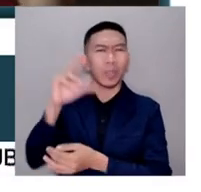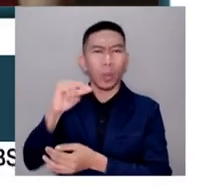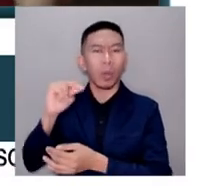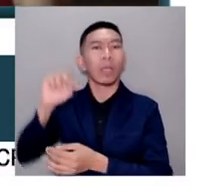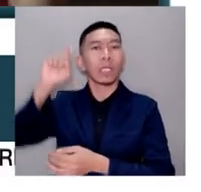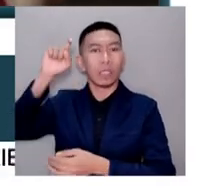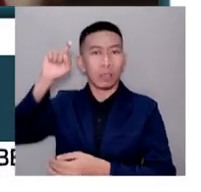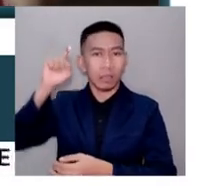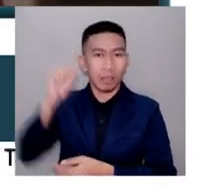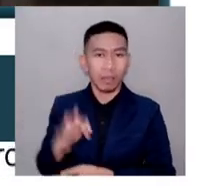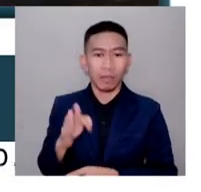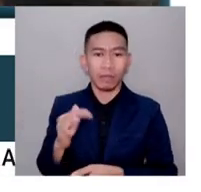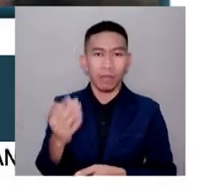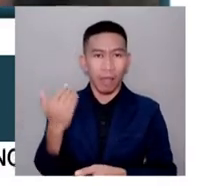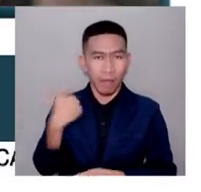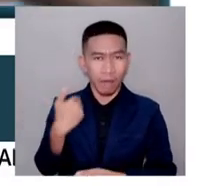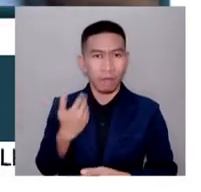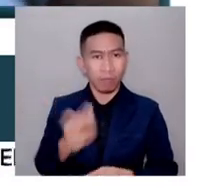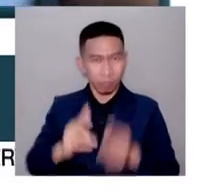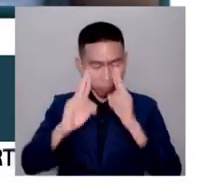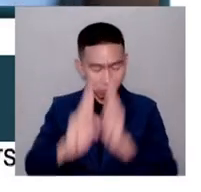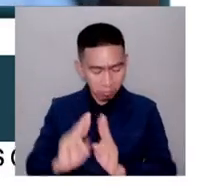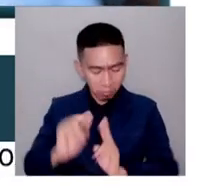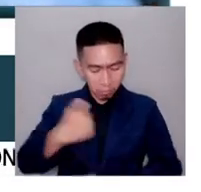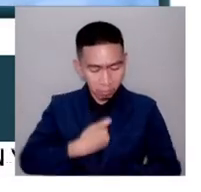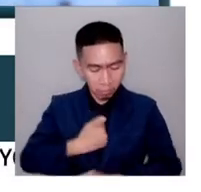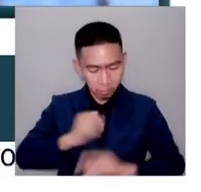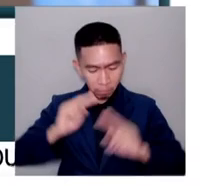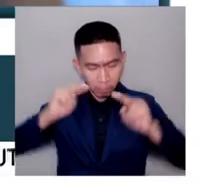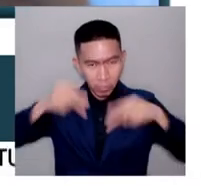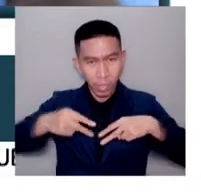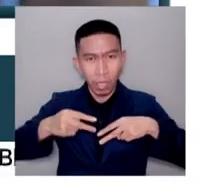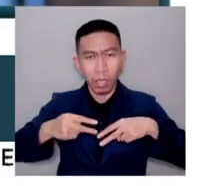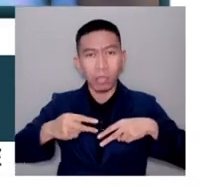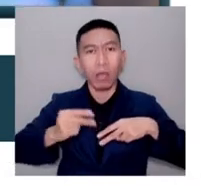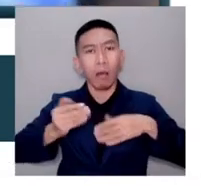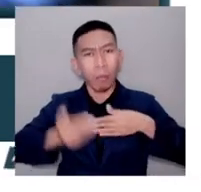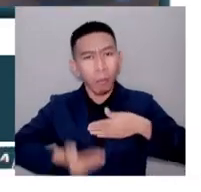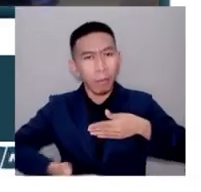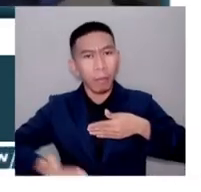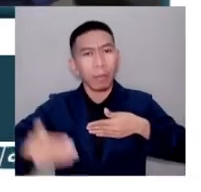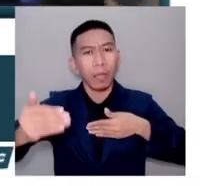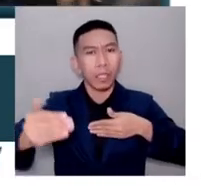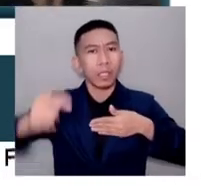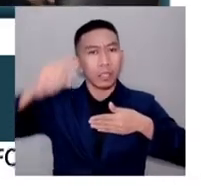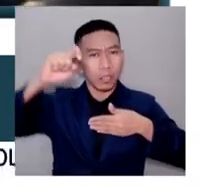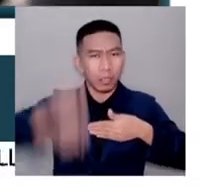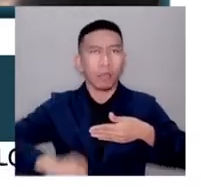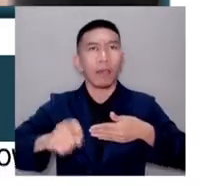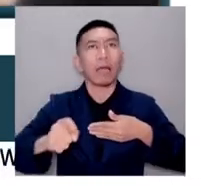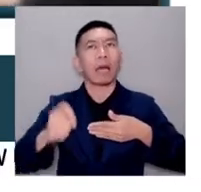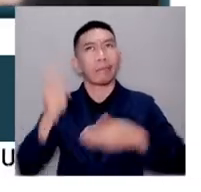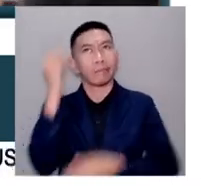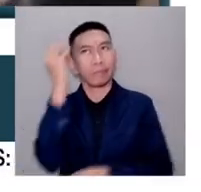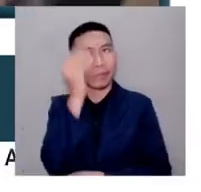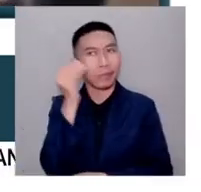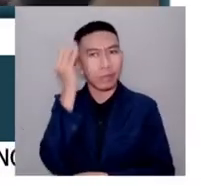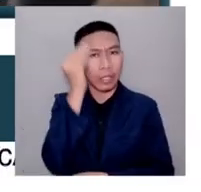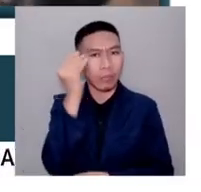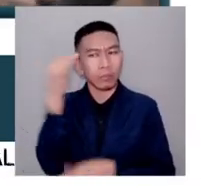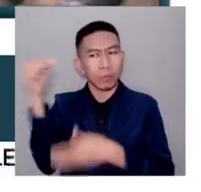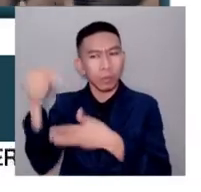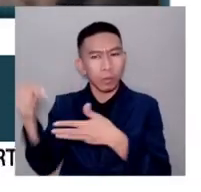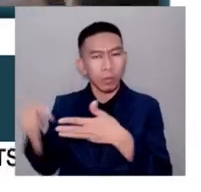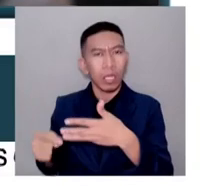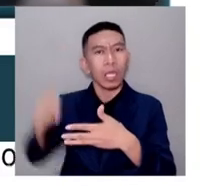self-respecting people, tulad nating lahat ng mga Pilipino, sooner or later we have to come to terms with these. Make an accounting